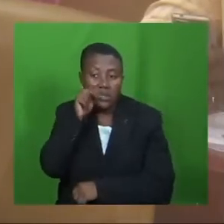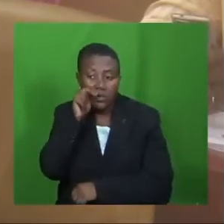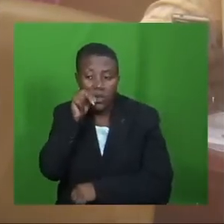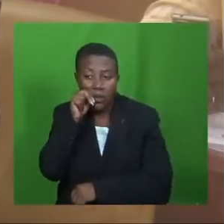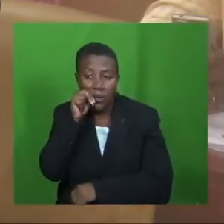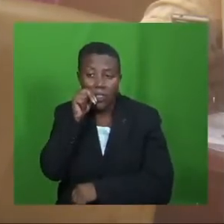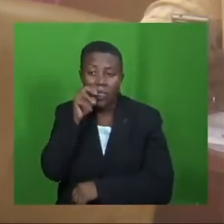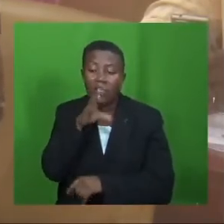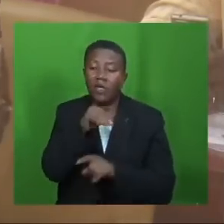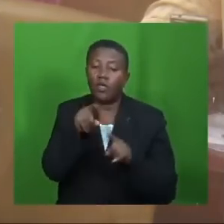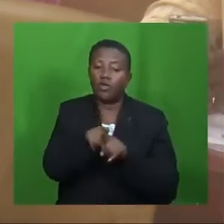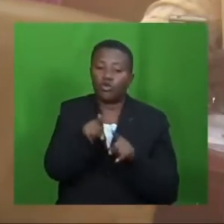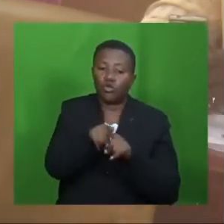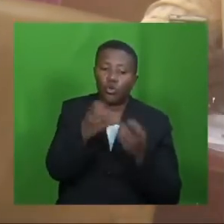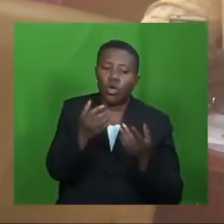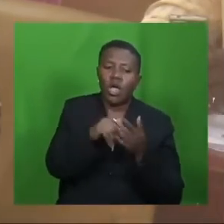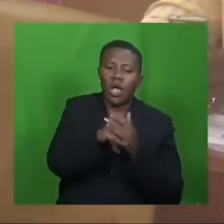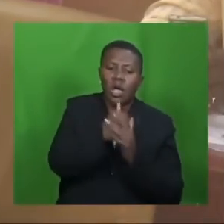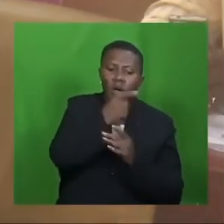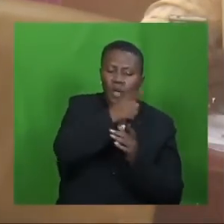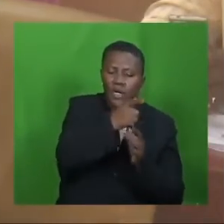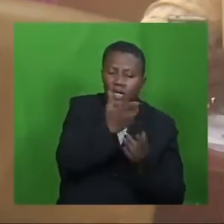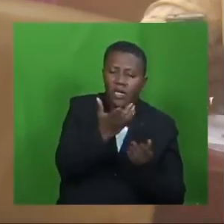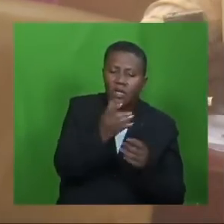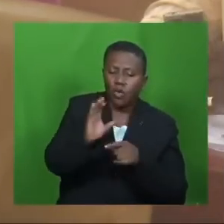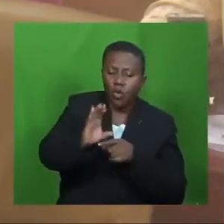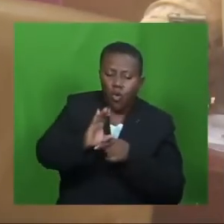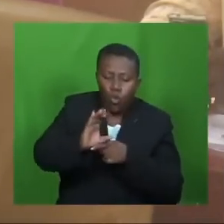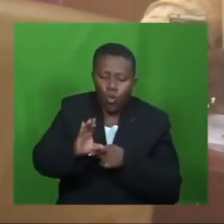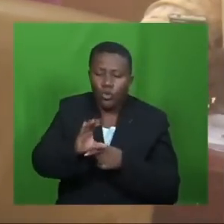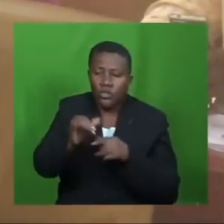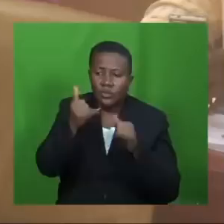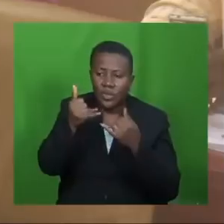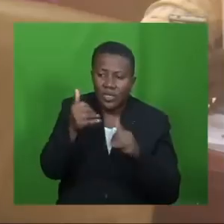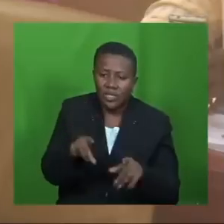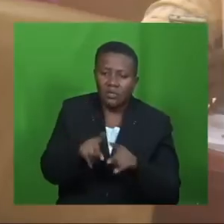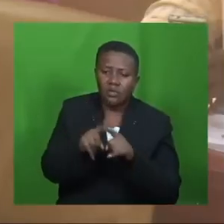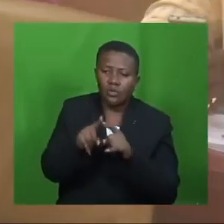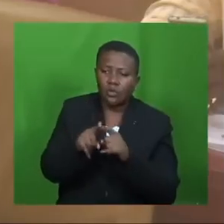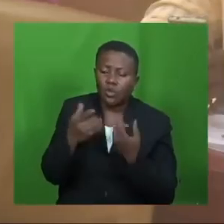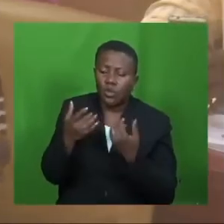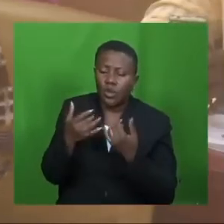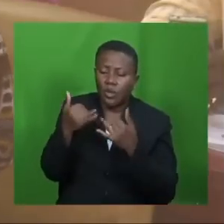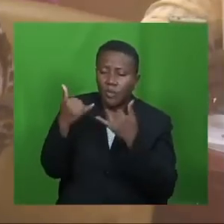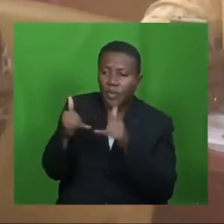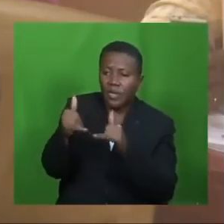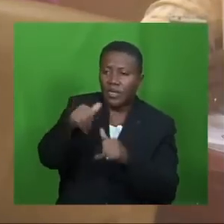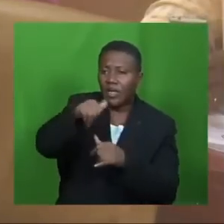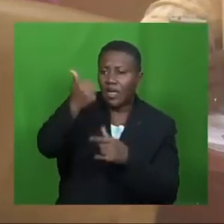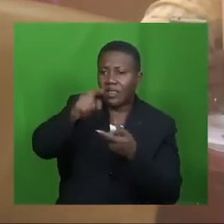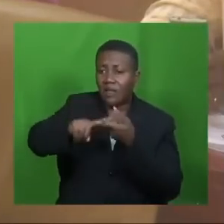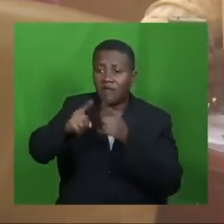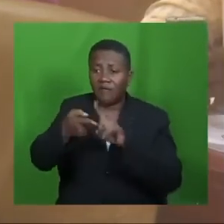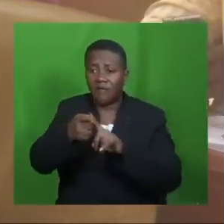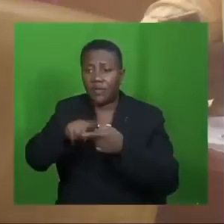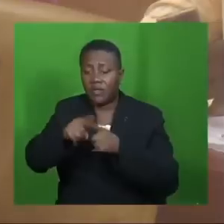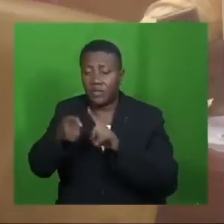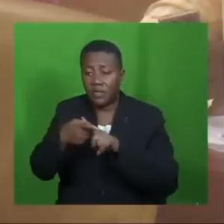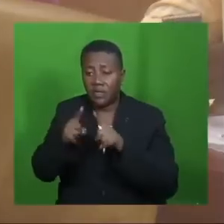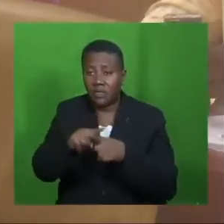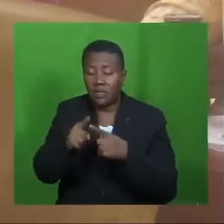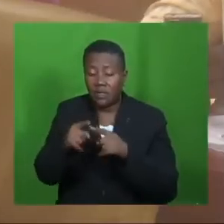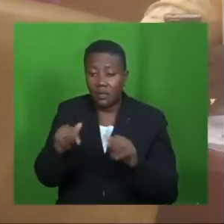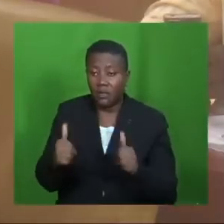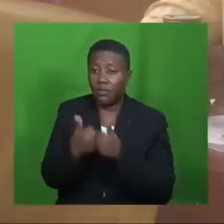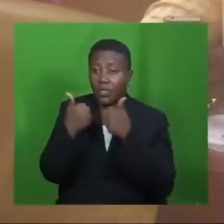play the various friendly matches. And the last one of it was the play against Switzerland. In fact, that was what moved